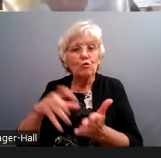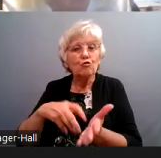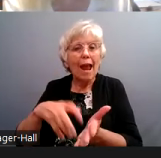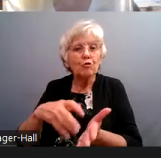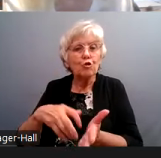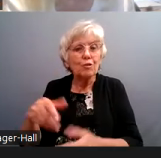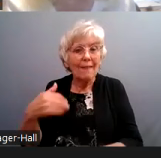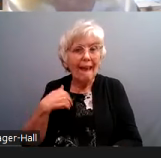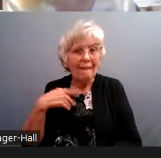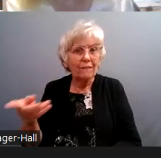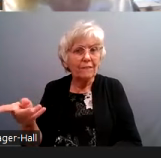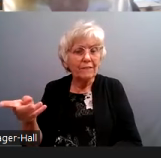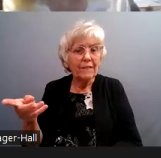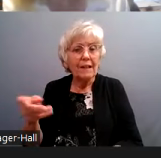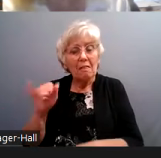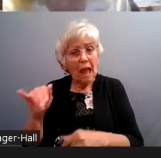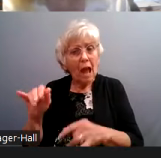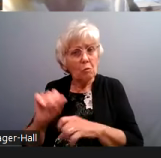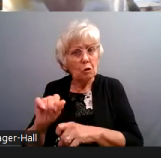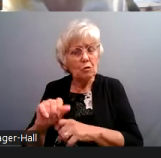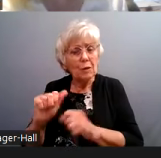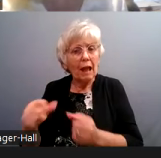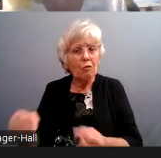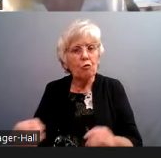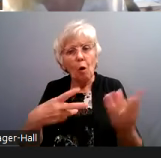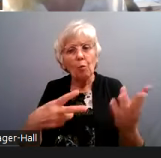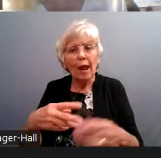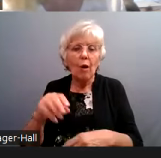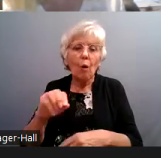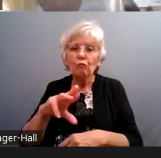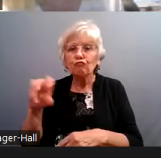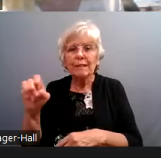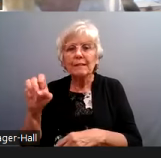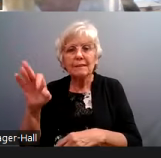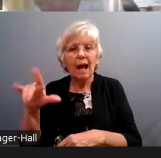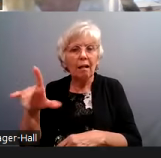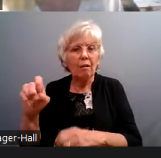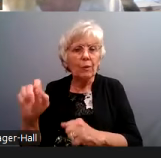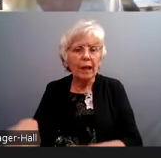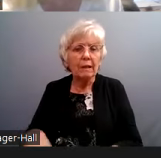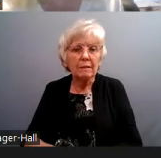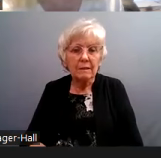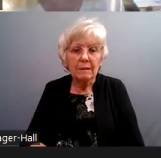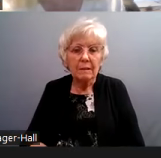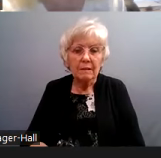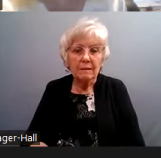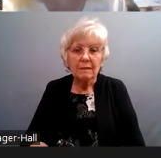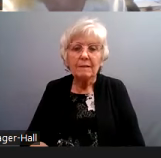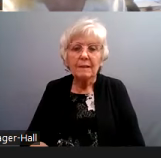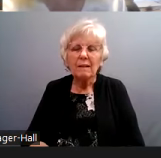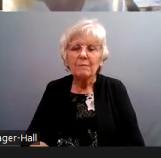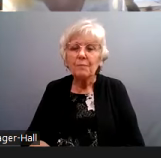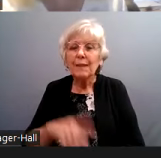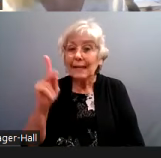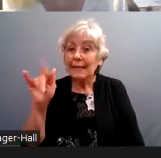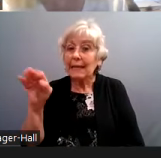would work, because we could just throw those away or recycle them, or Yeah, that's probably great. throw them Kim away. said yes, they